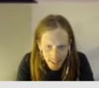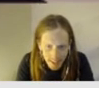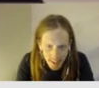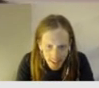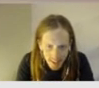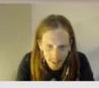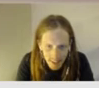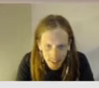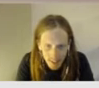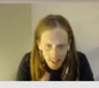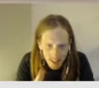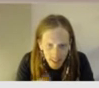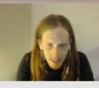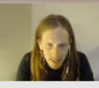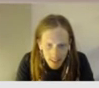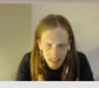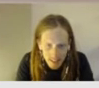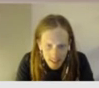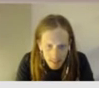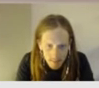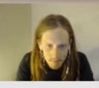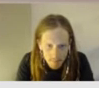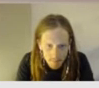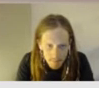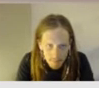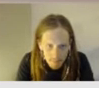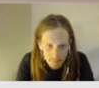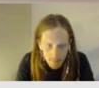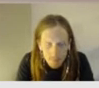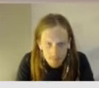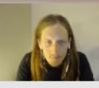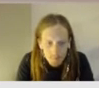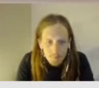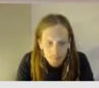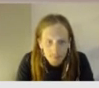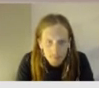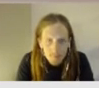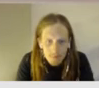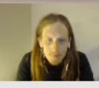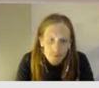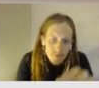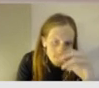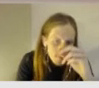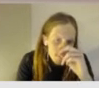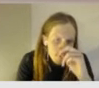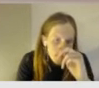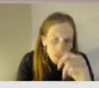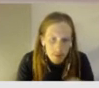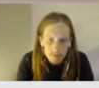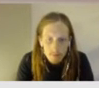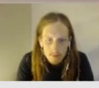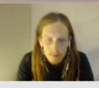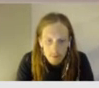so. Perhaps, you know, the street photography is an extension of me just being a journalist. You know, I have to learn how to talk to